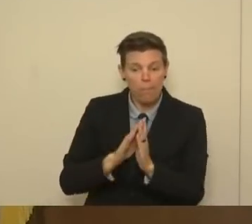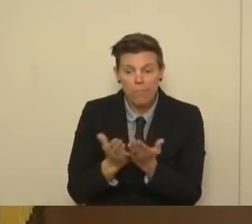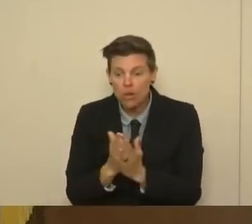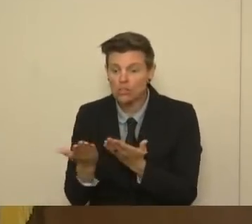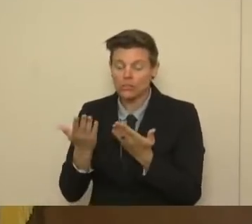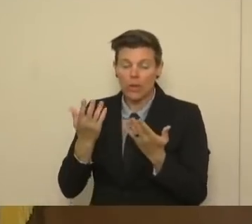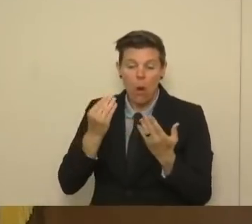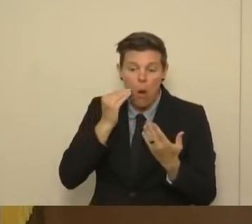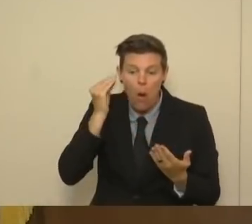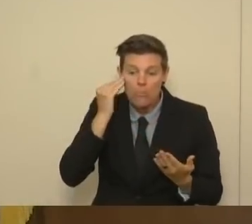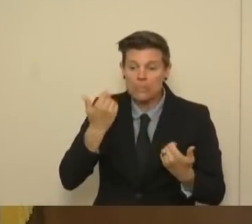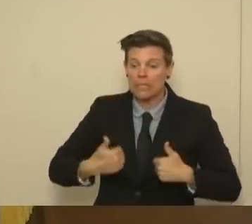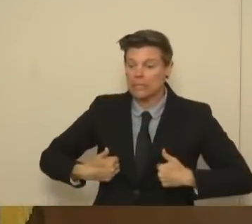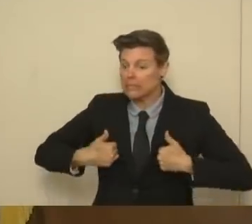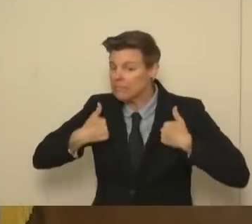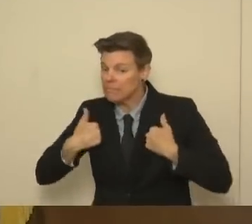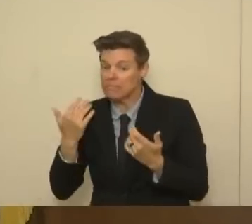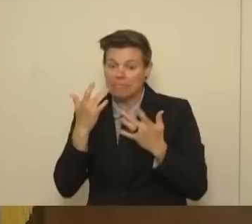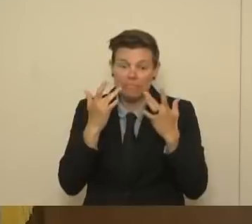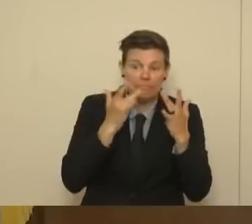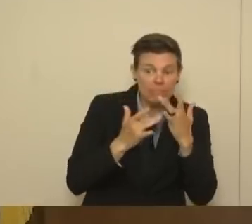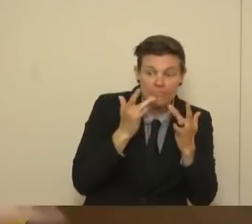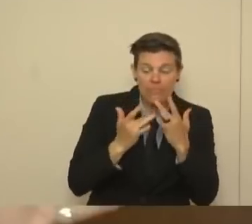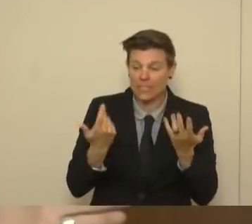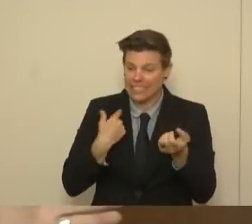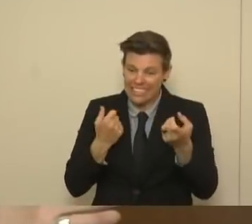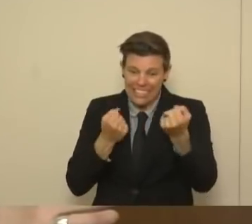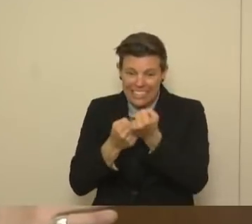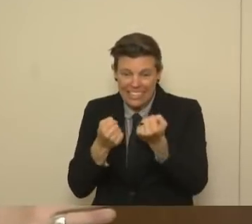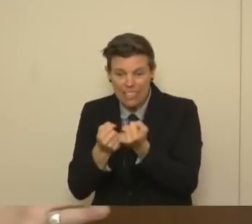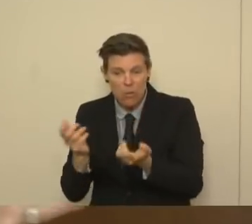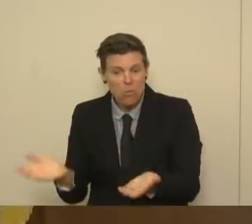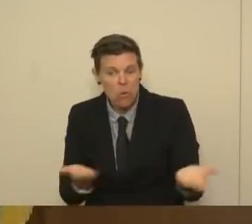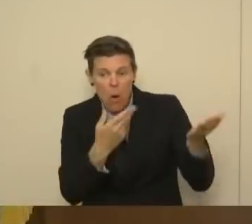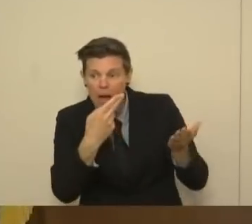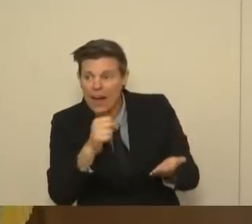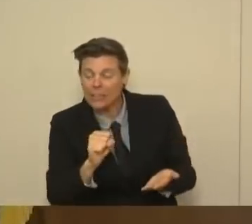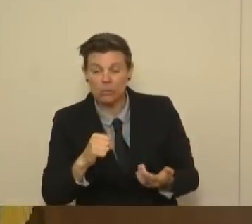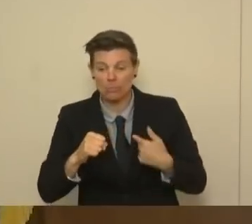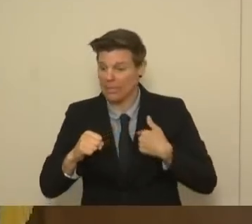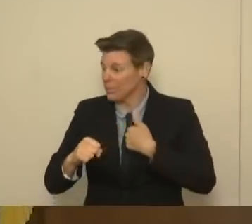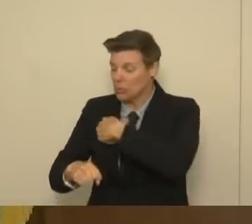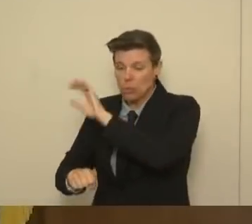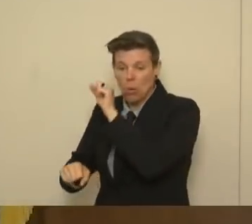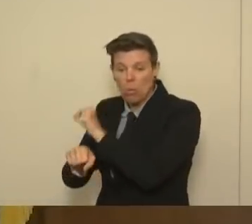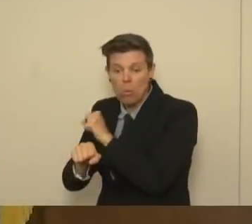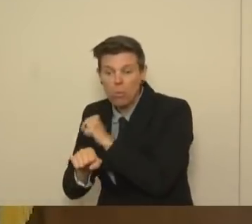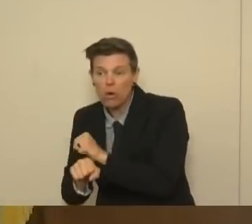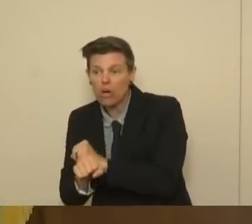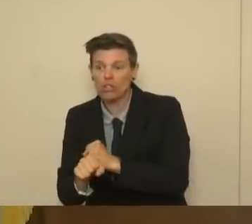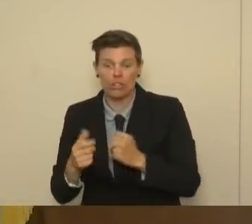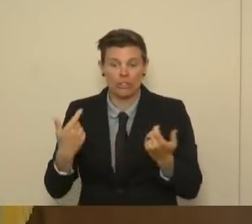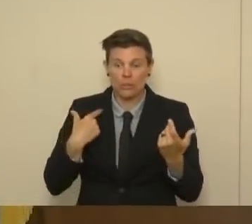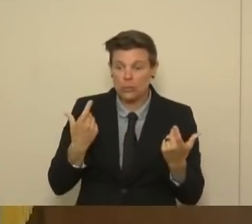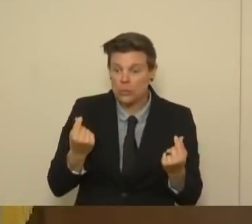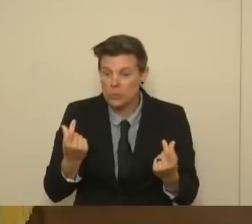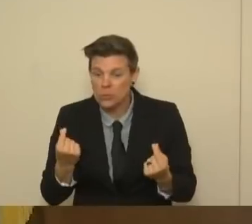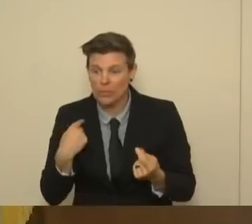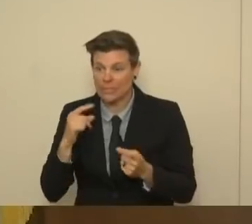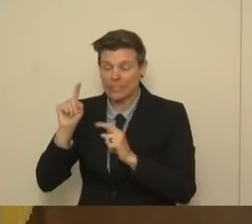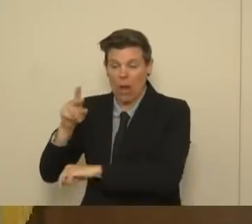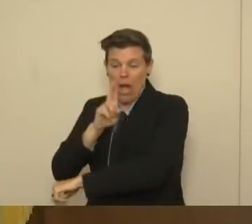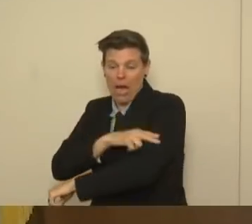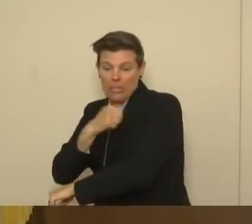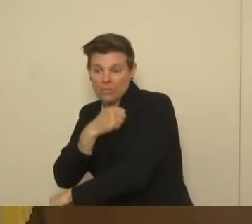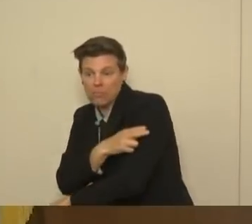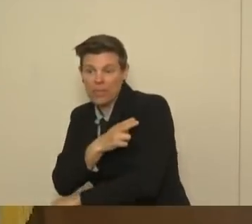that mid-school or high school student during the day when they're gone, and they're an essential worker. Right? We have some real challenges here. So